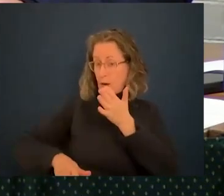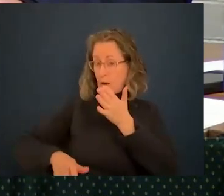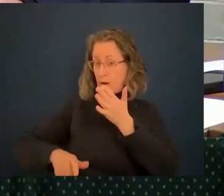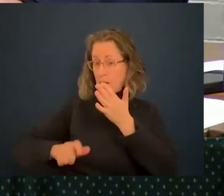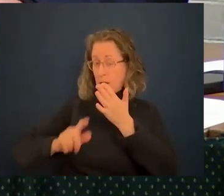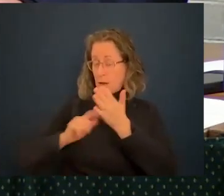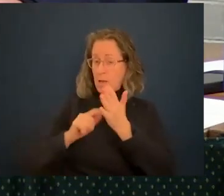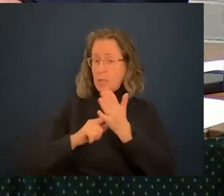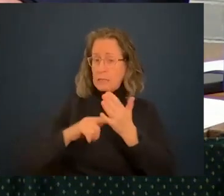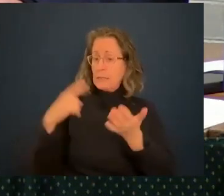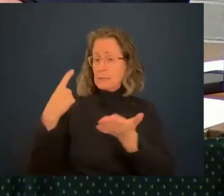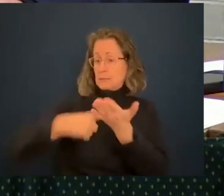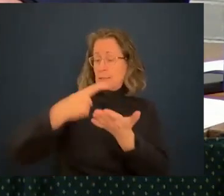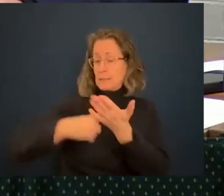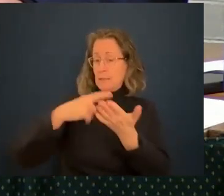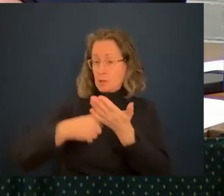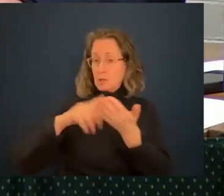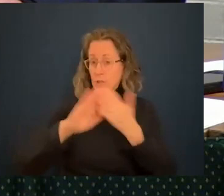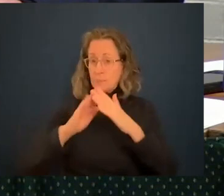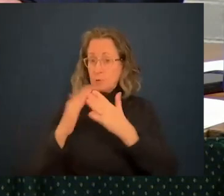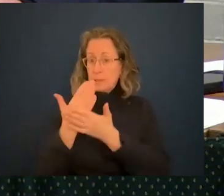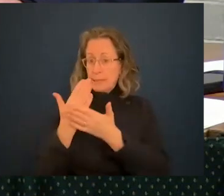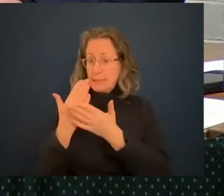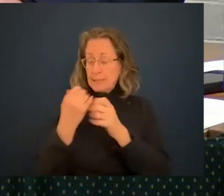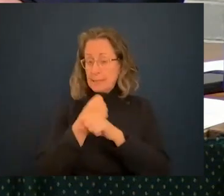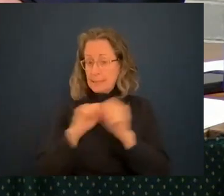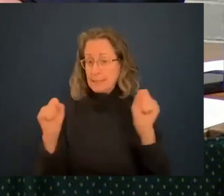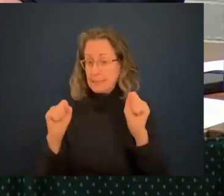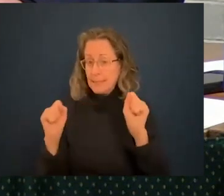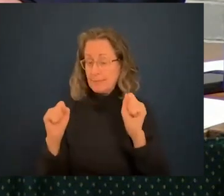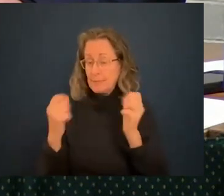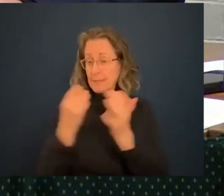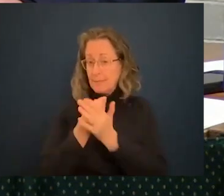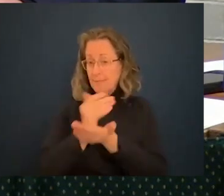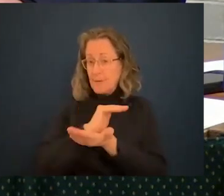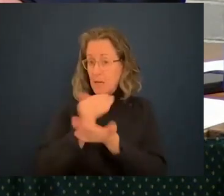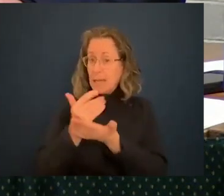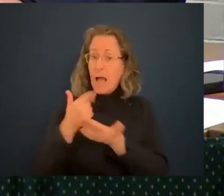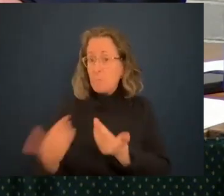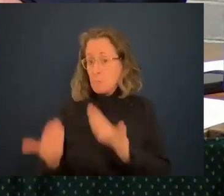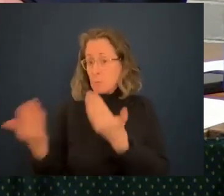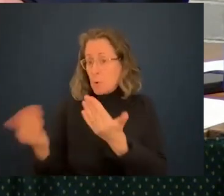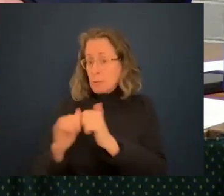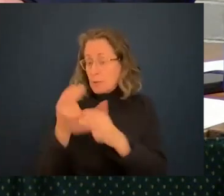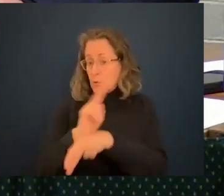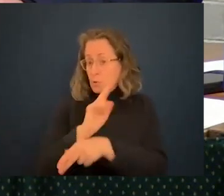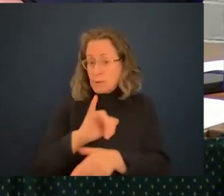discussion of the community safety fund and I'm proposing a use of the community safety fund so I think it's okay